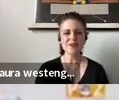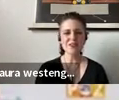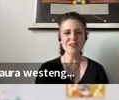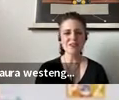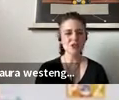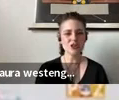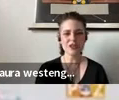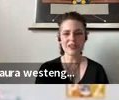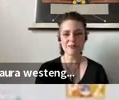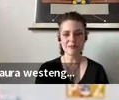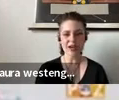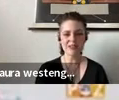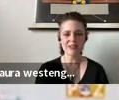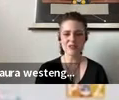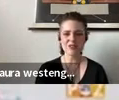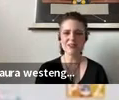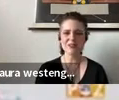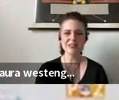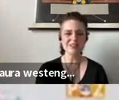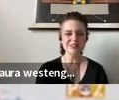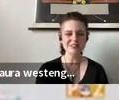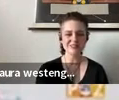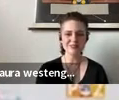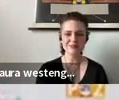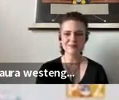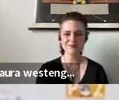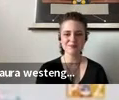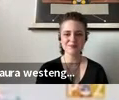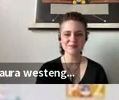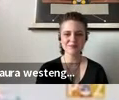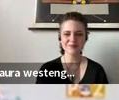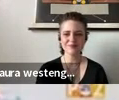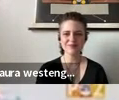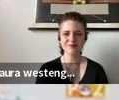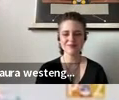who's here, and I'm going to turn it back to Yasmina.